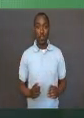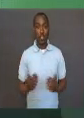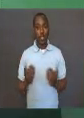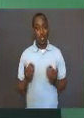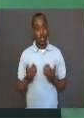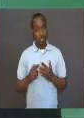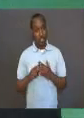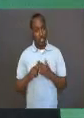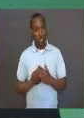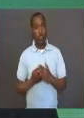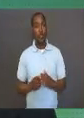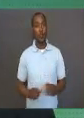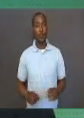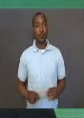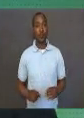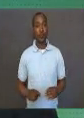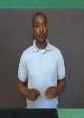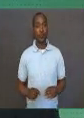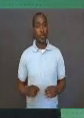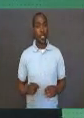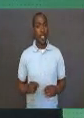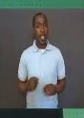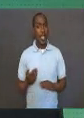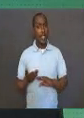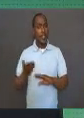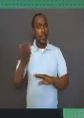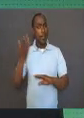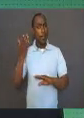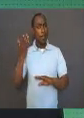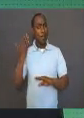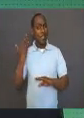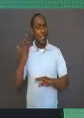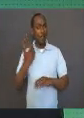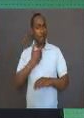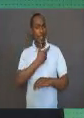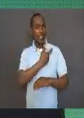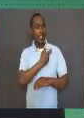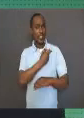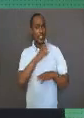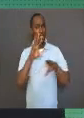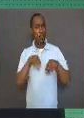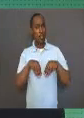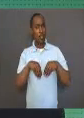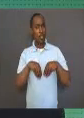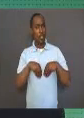begin. Have you ever received a vaccination